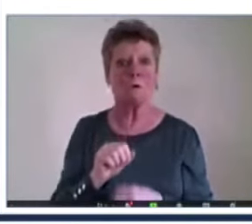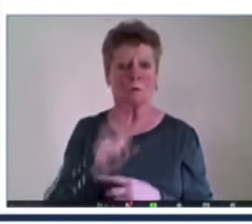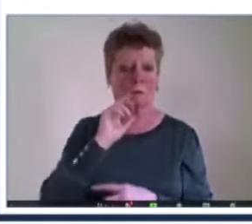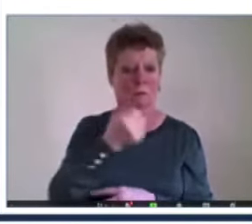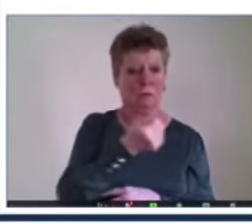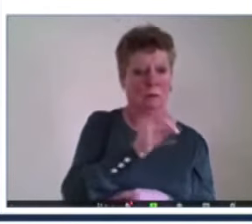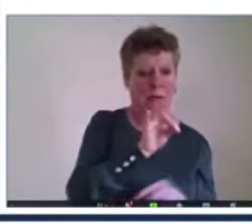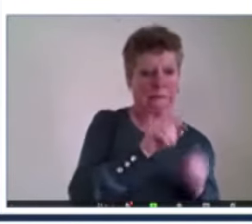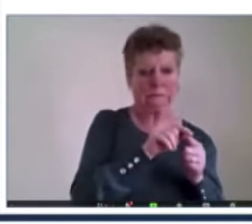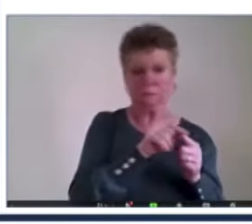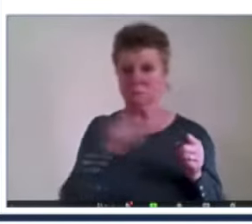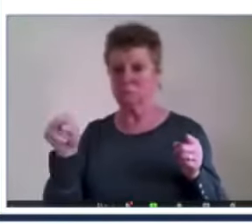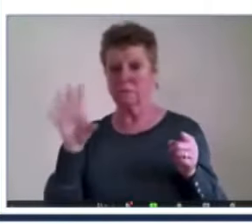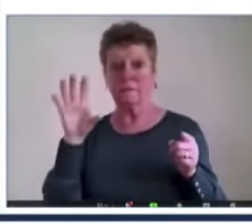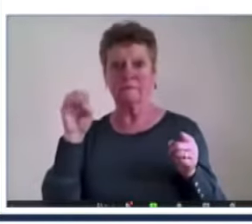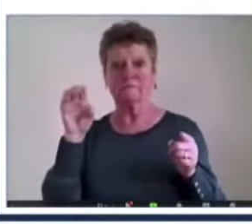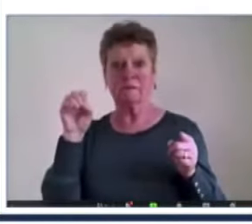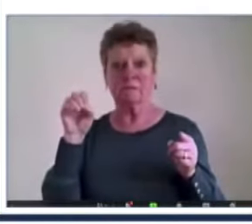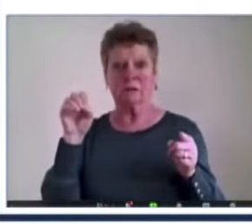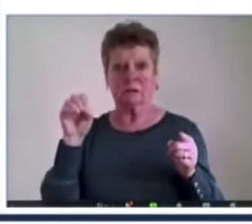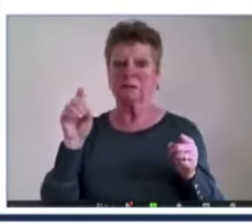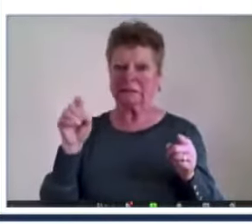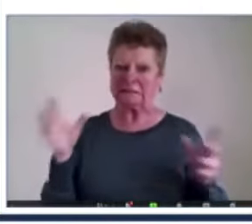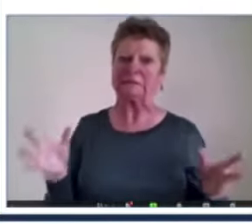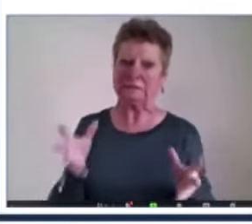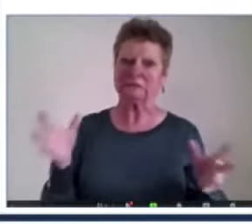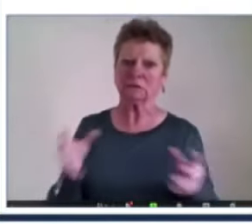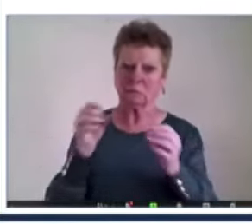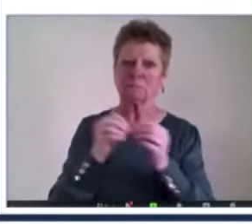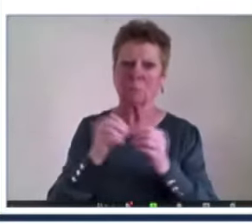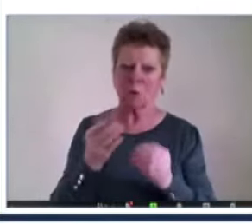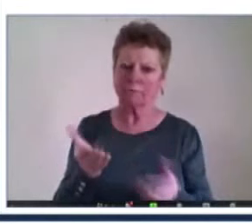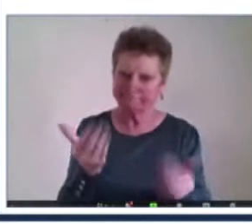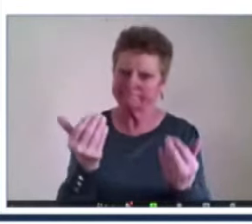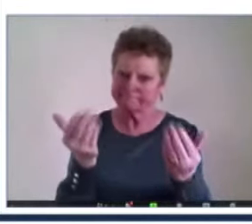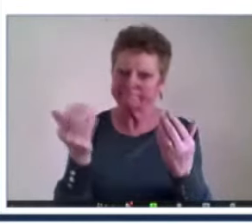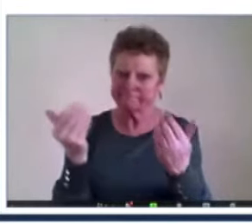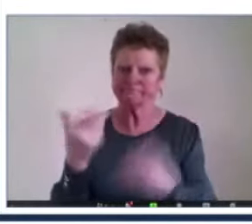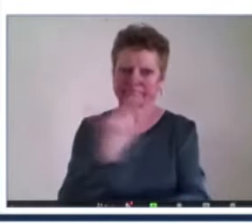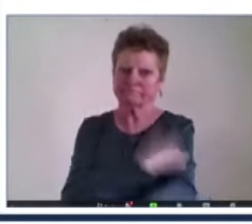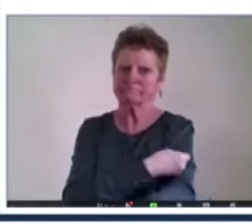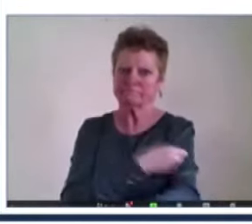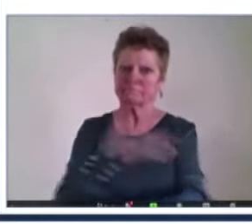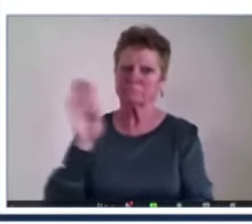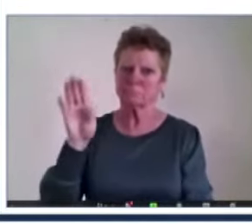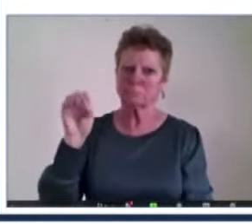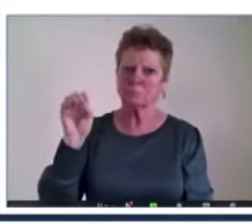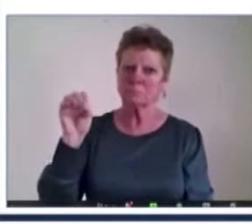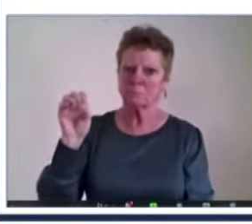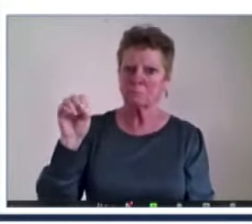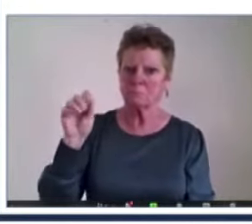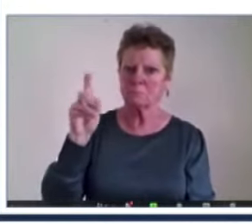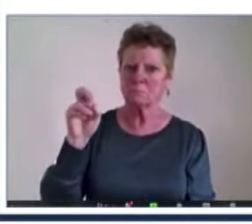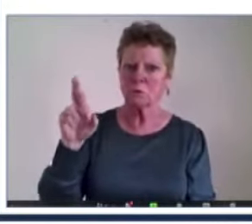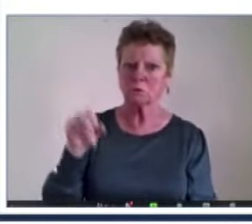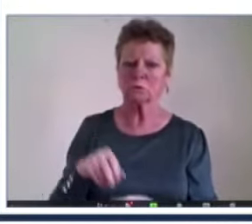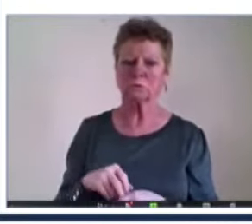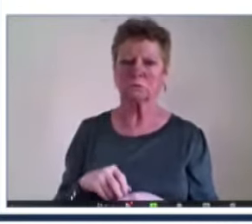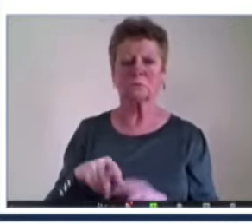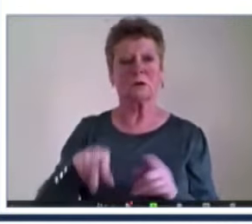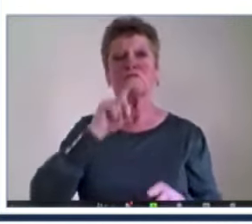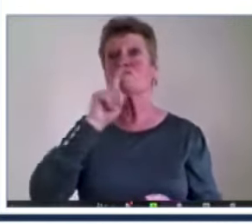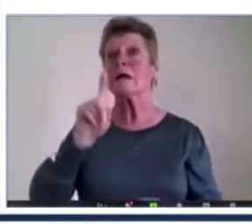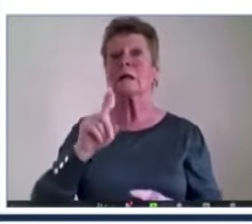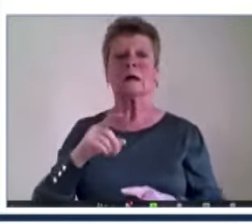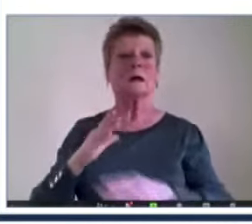or we need more work to do to get more of them with their booster dose. So the vaccines continue to be what protects us, whether